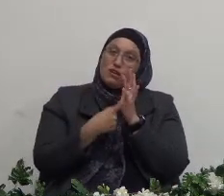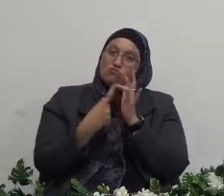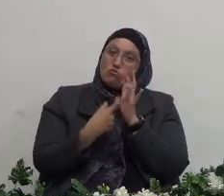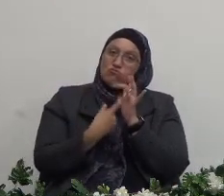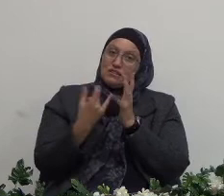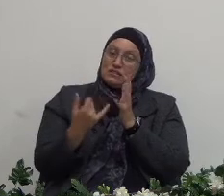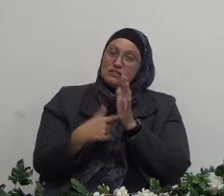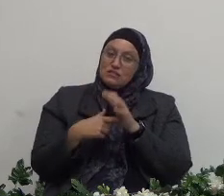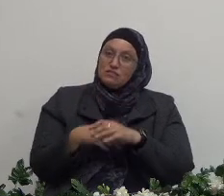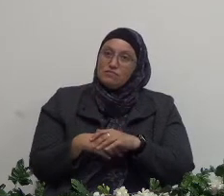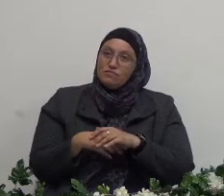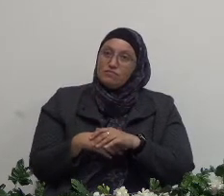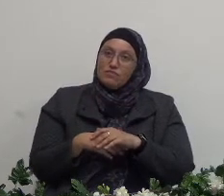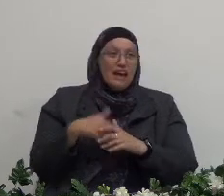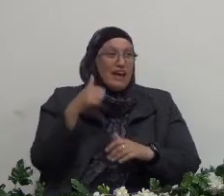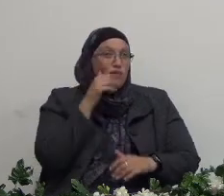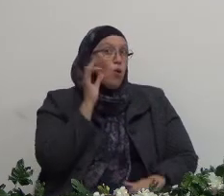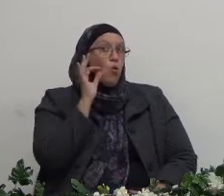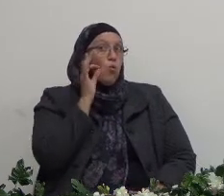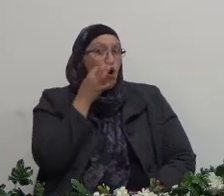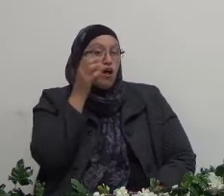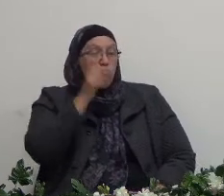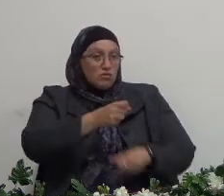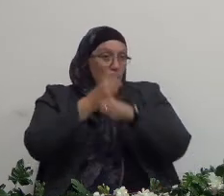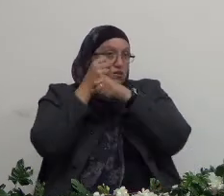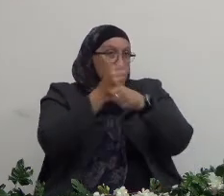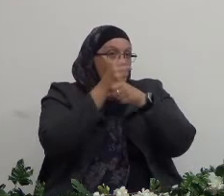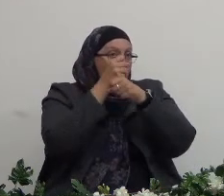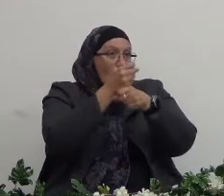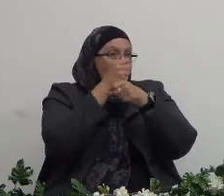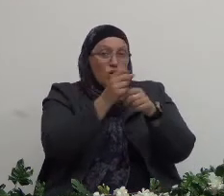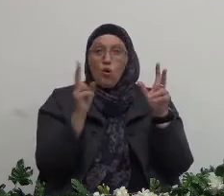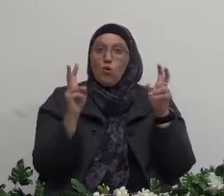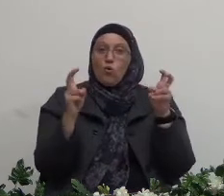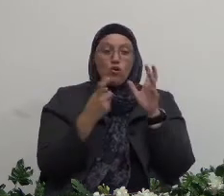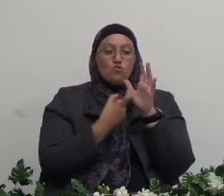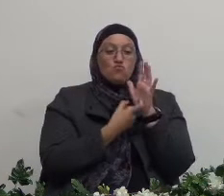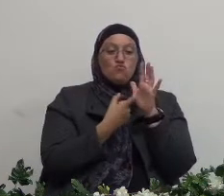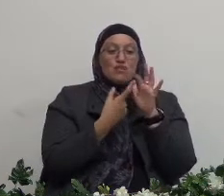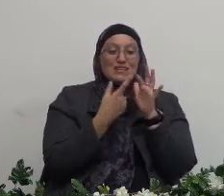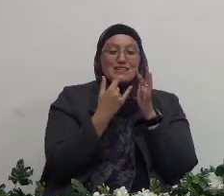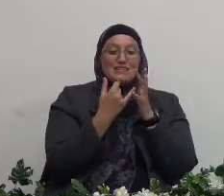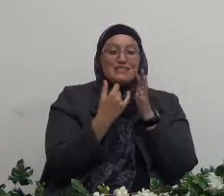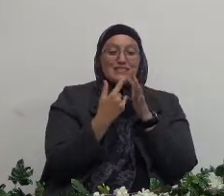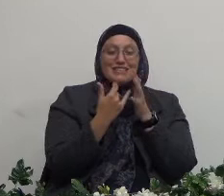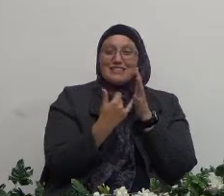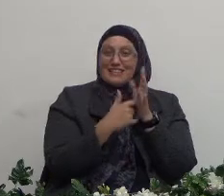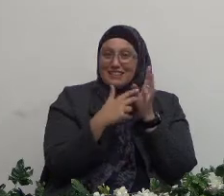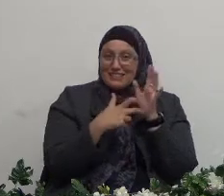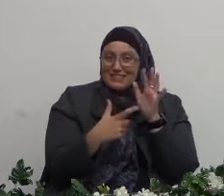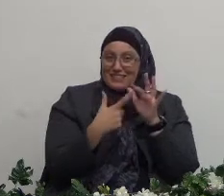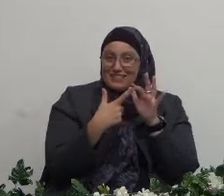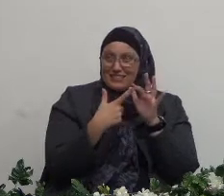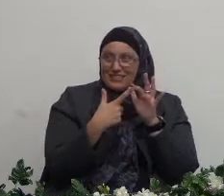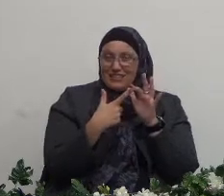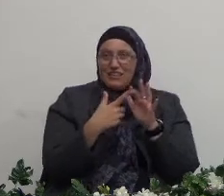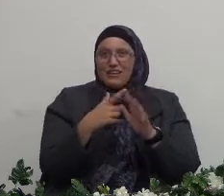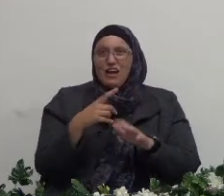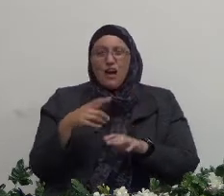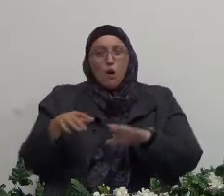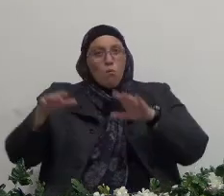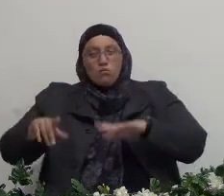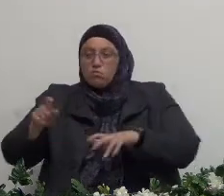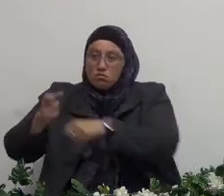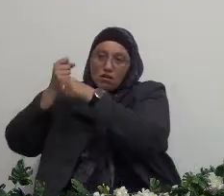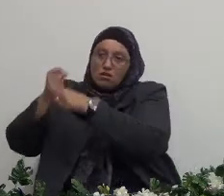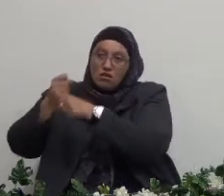they're called an insurgency. They're labeled differently because they're a Muslim. So the whole world's against you, but what makes the Muslims still stand